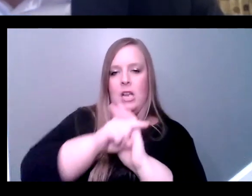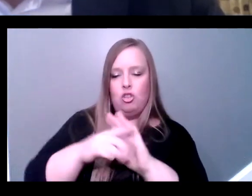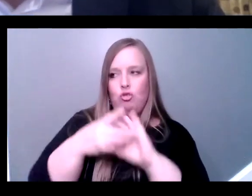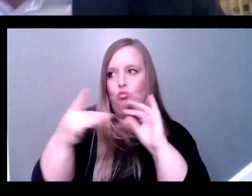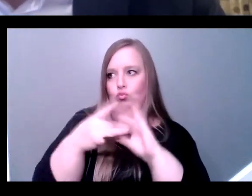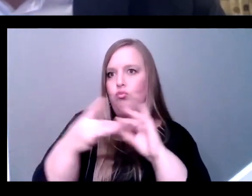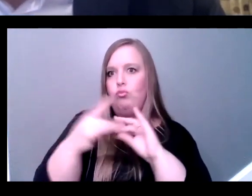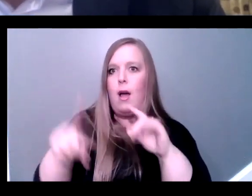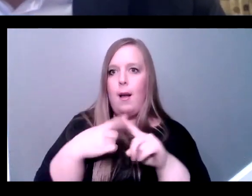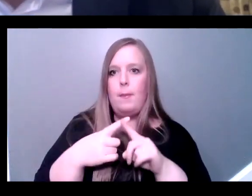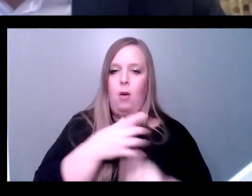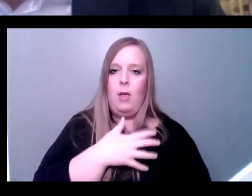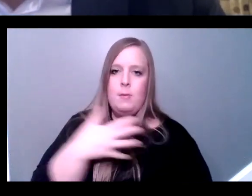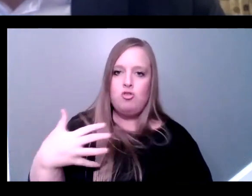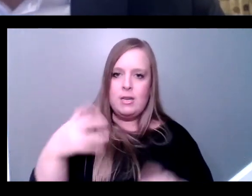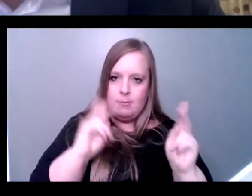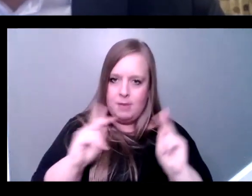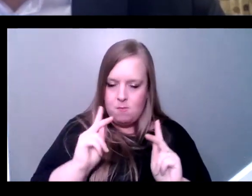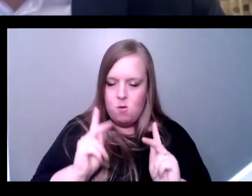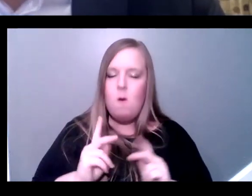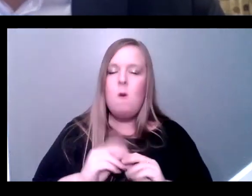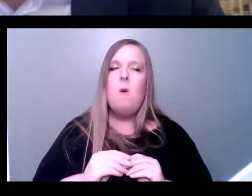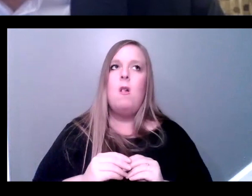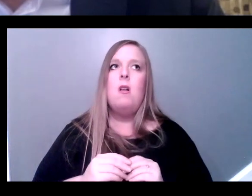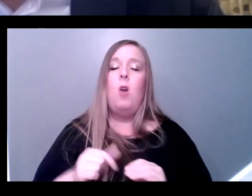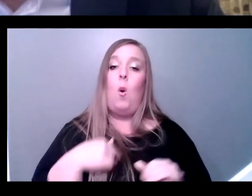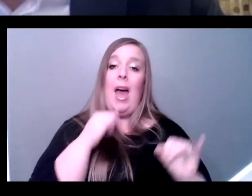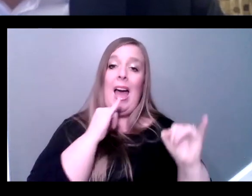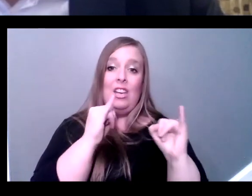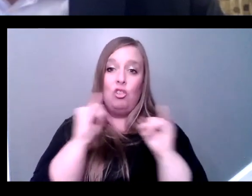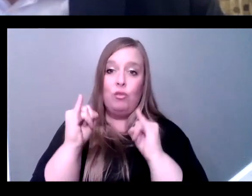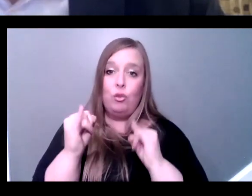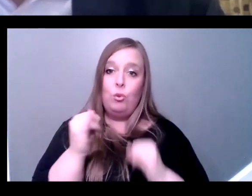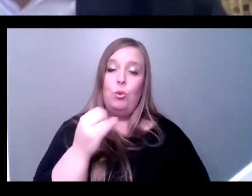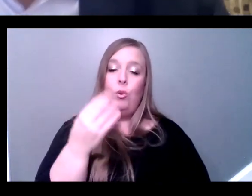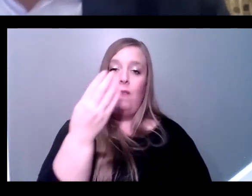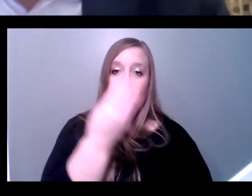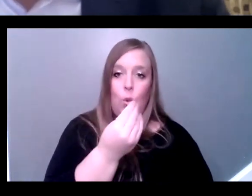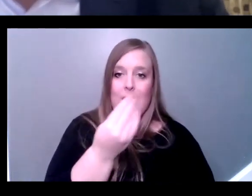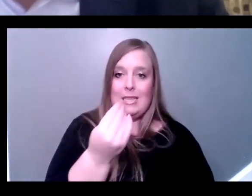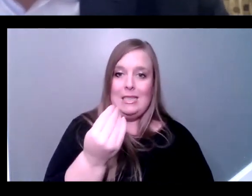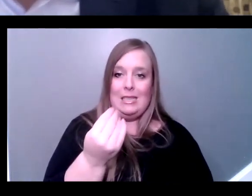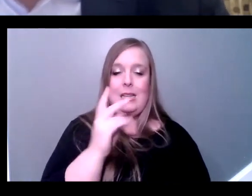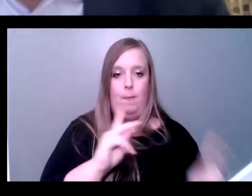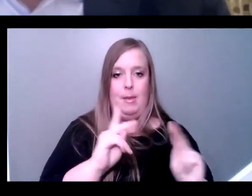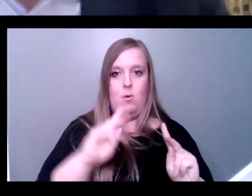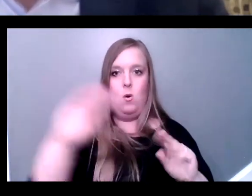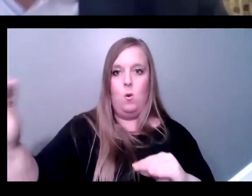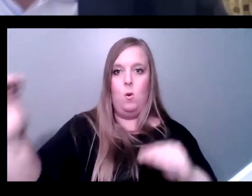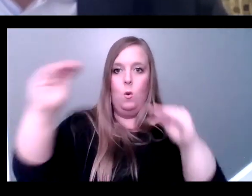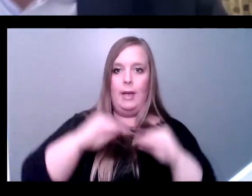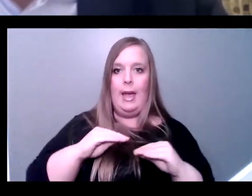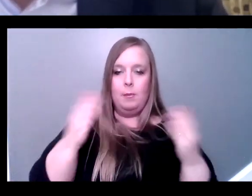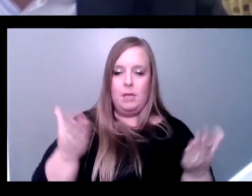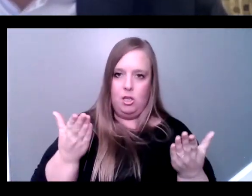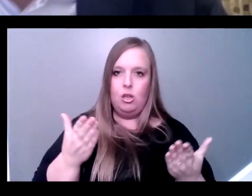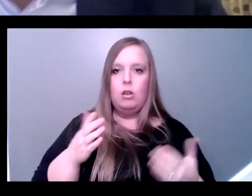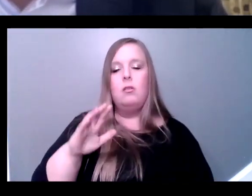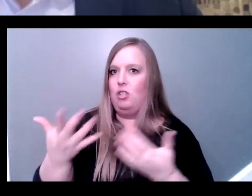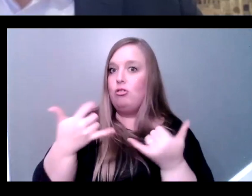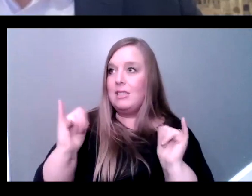really powerful presentation. Which brings me to my first question that I thought we'd converse about a bit.